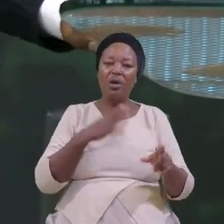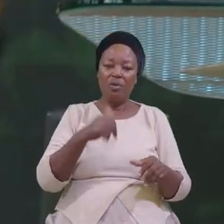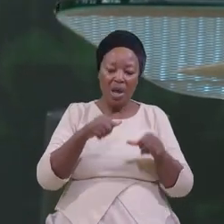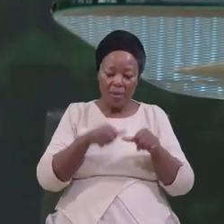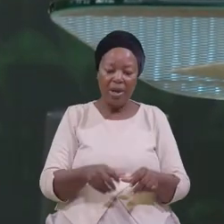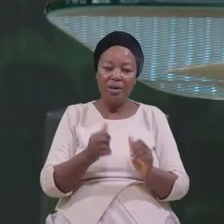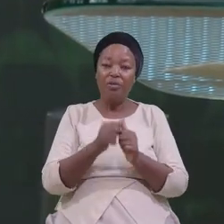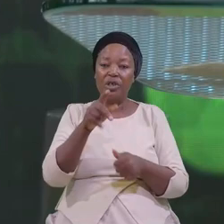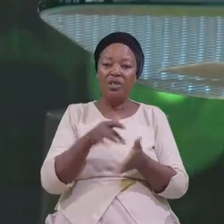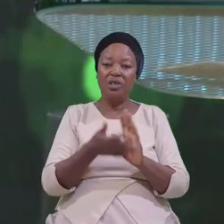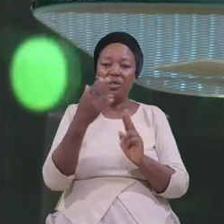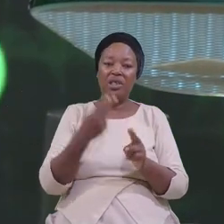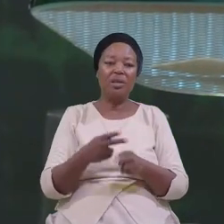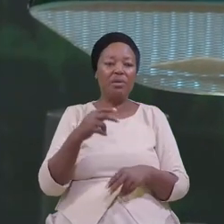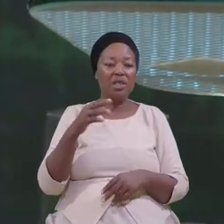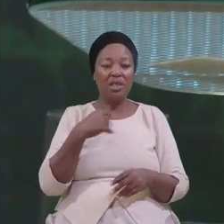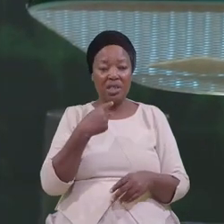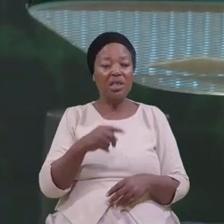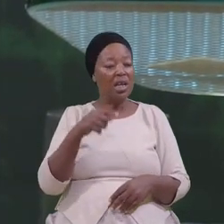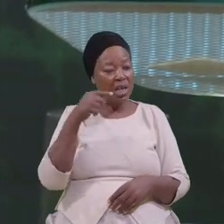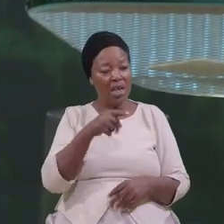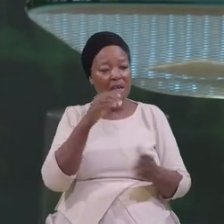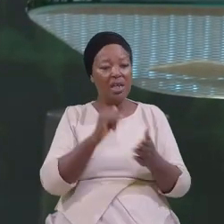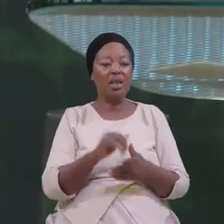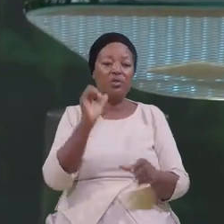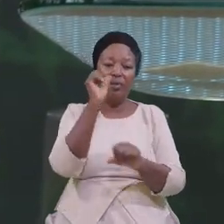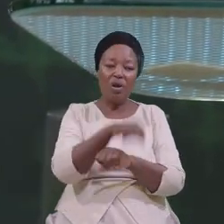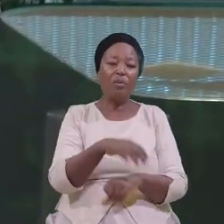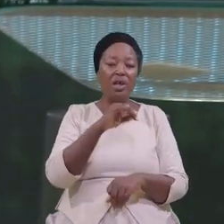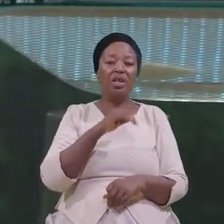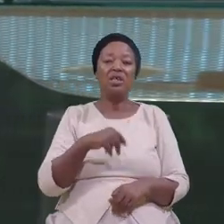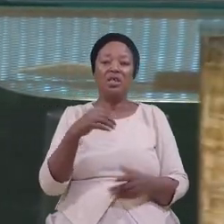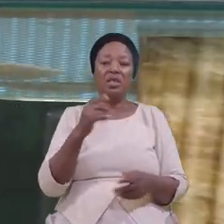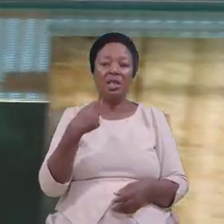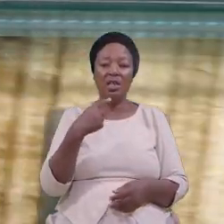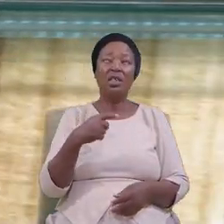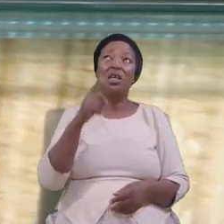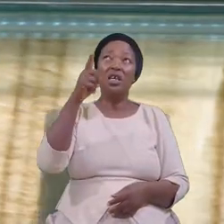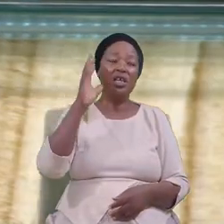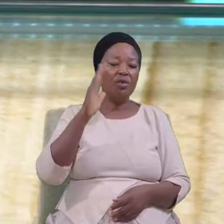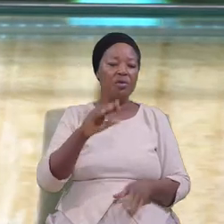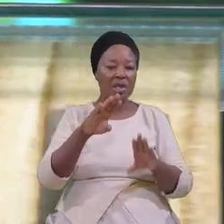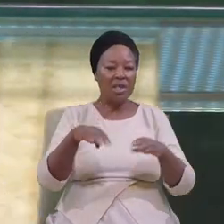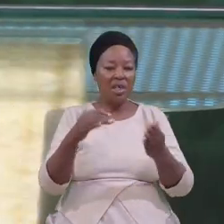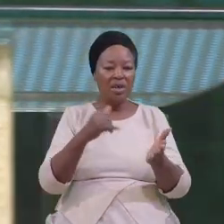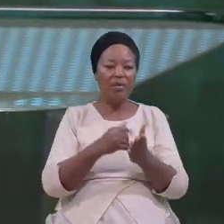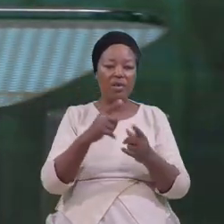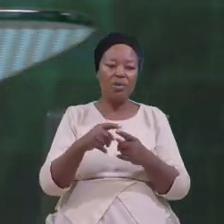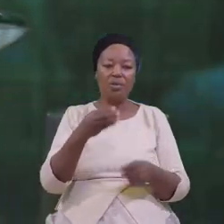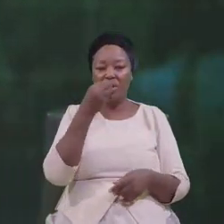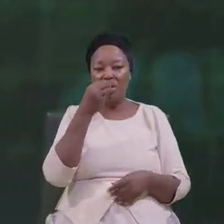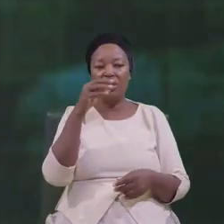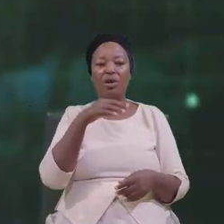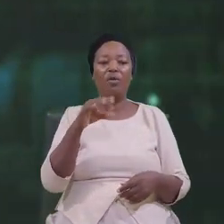abide with you. It says, he that overcometh, it says, he will give him to each of the